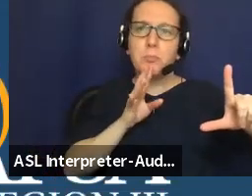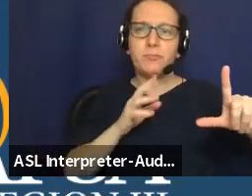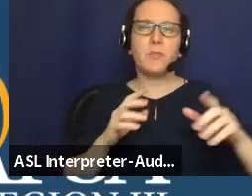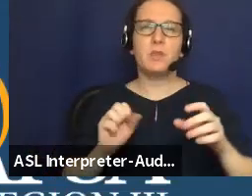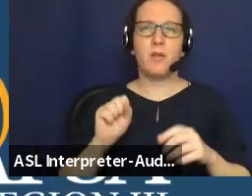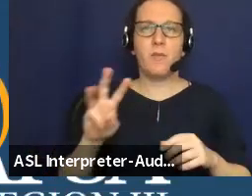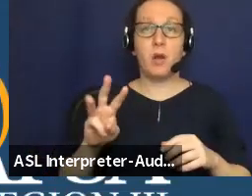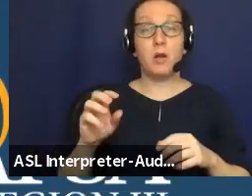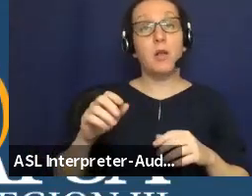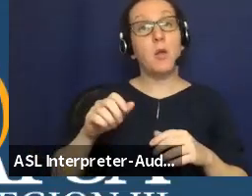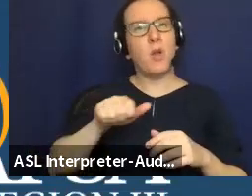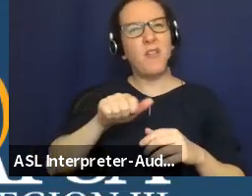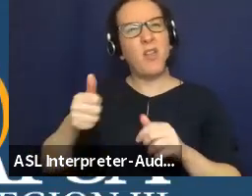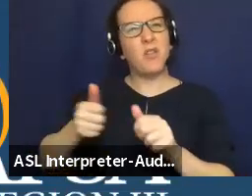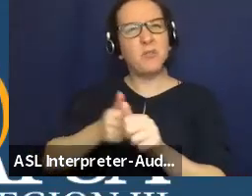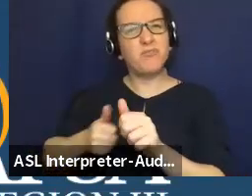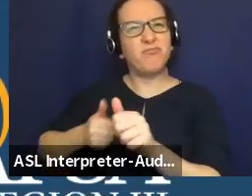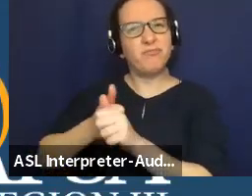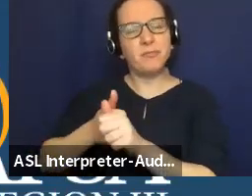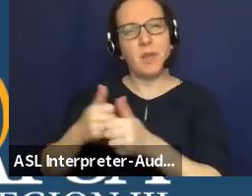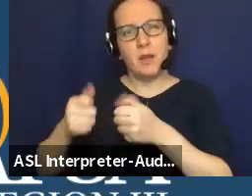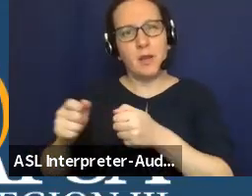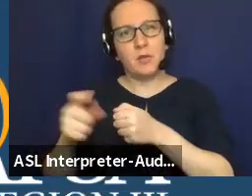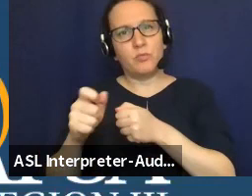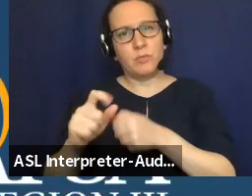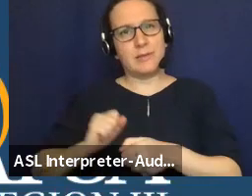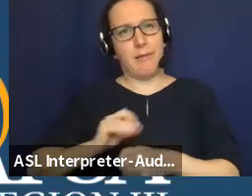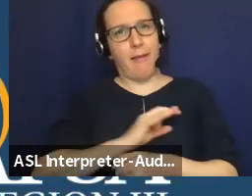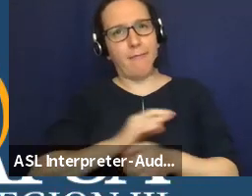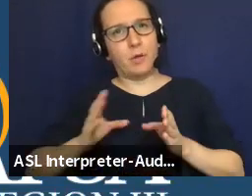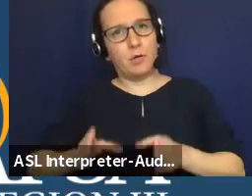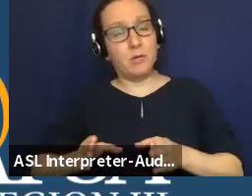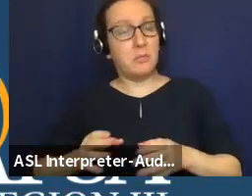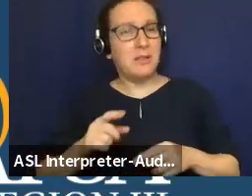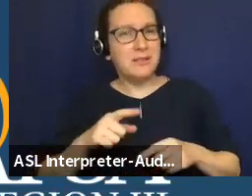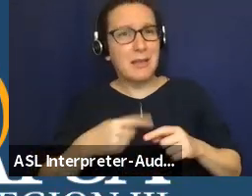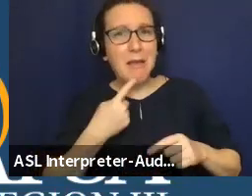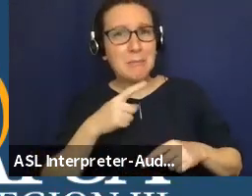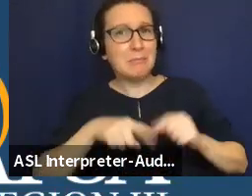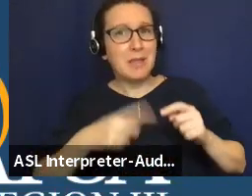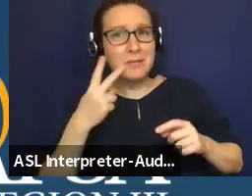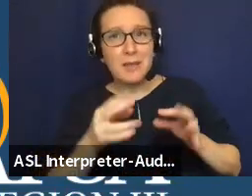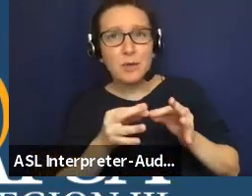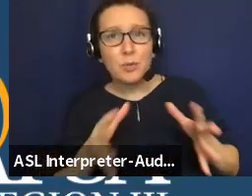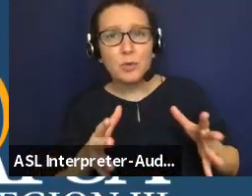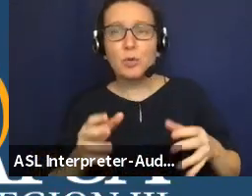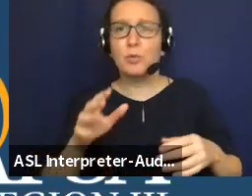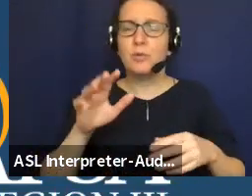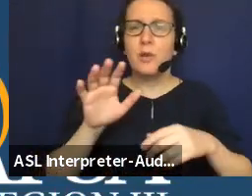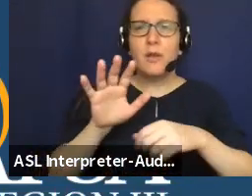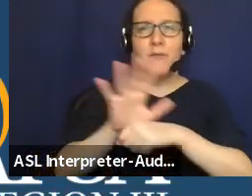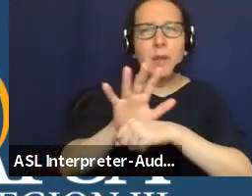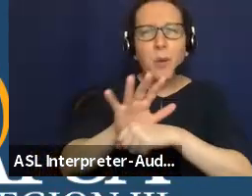needs. For instance, someone could say, I can't see the interpreter, or the video's gone,